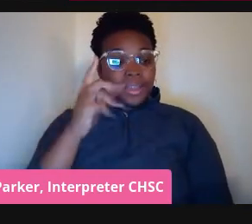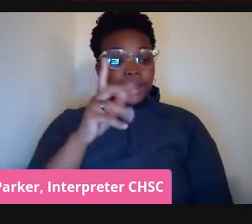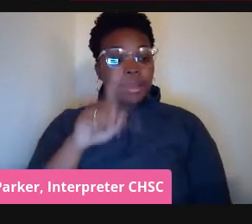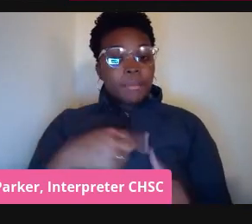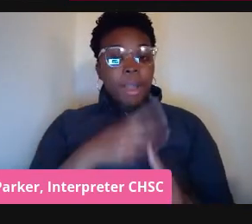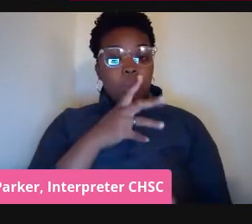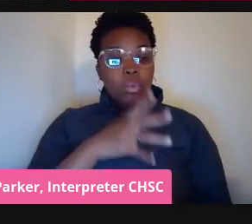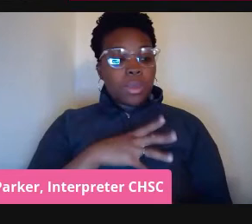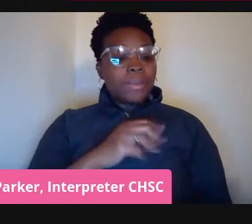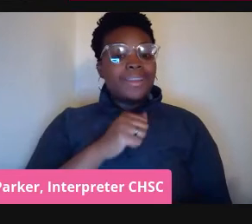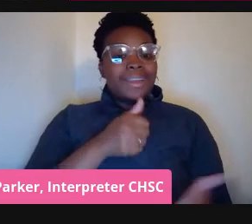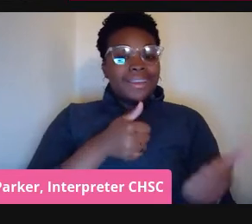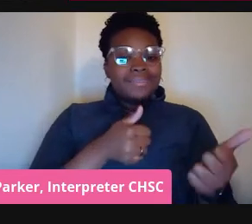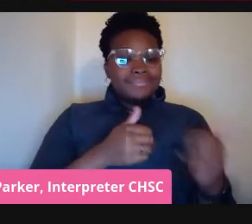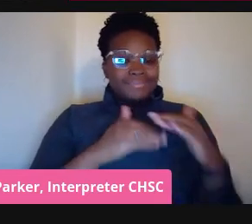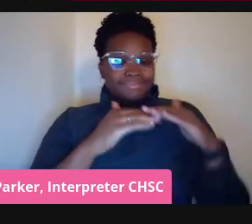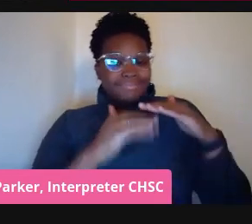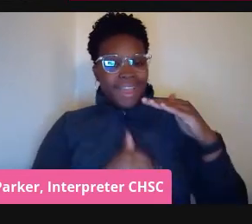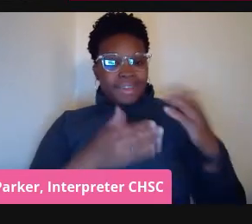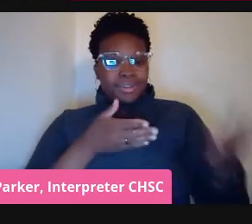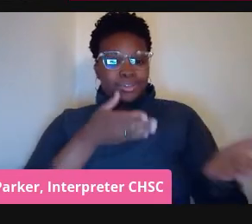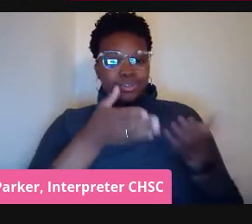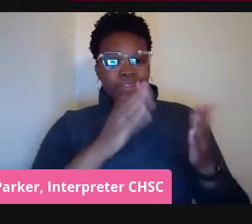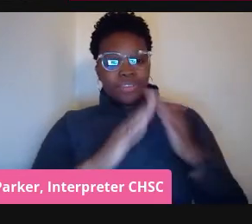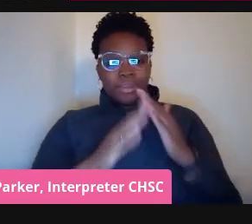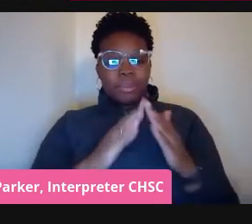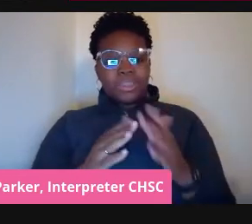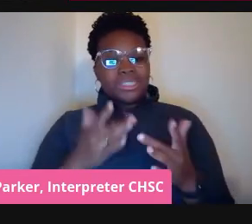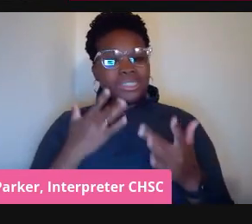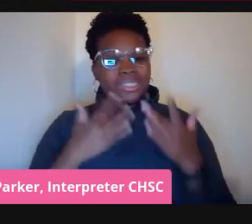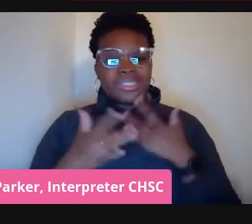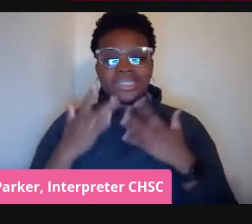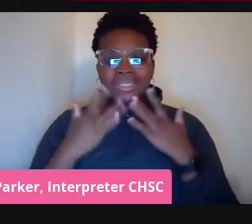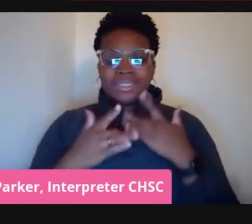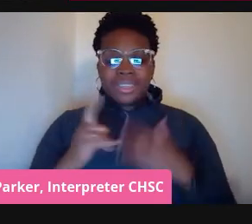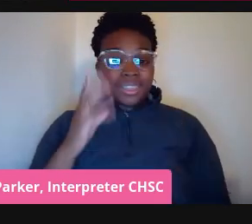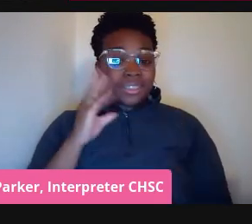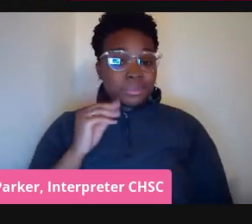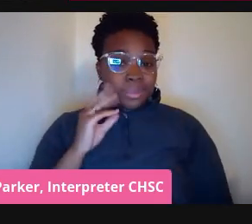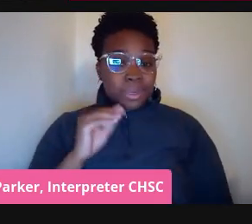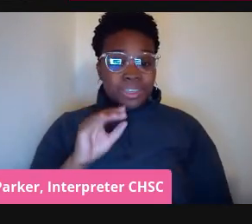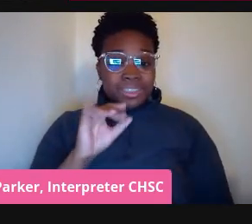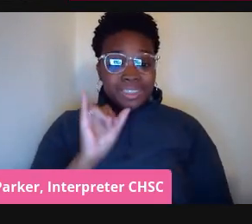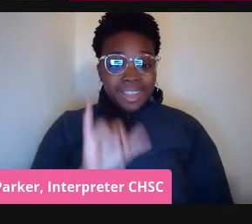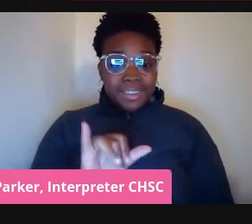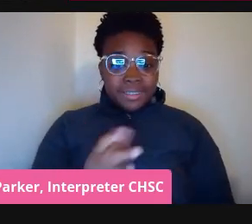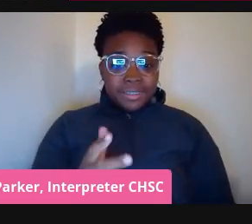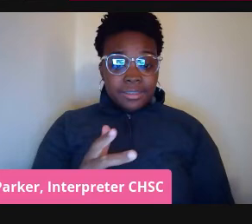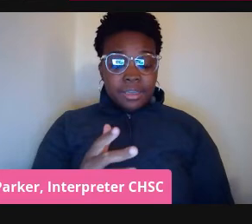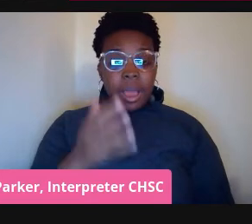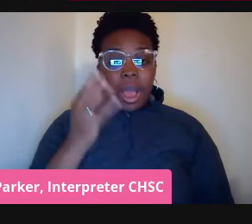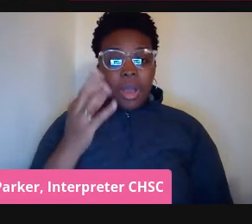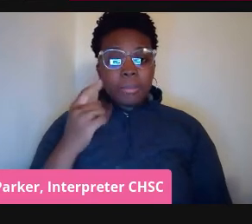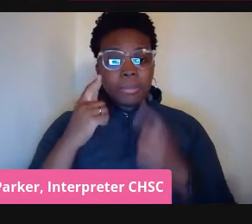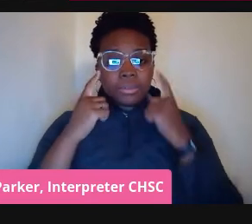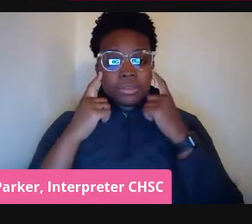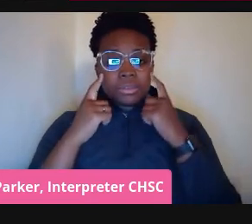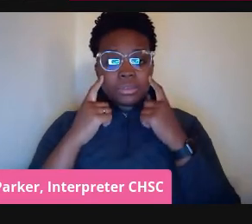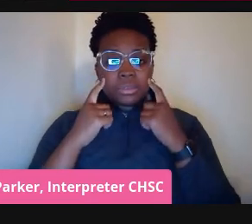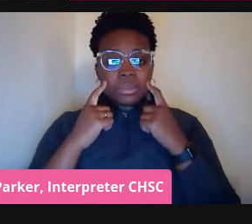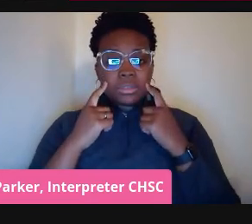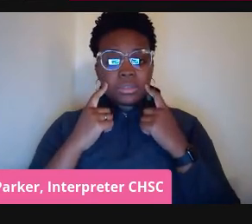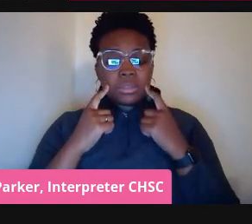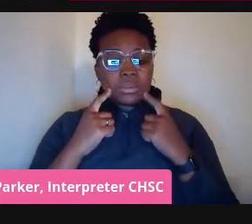communities who are barely getting by and they experience something like this, it almost brings tears to my eyes to think